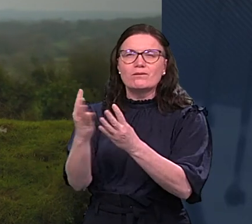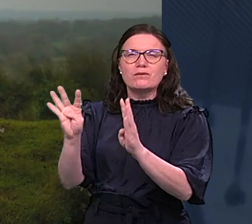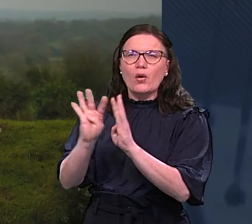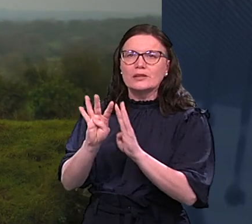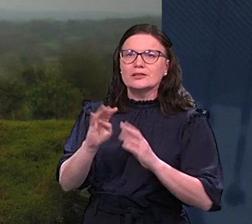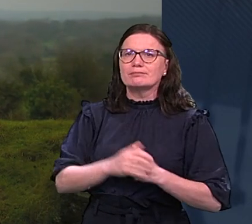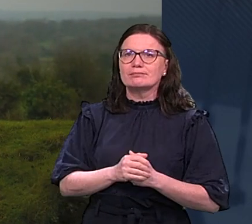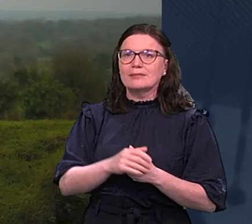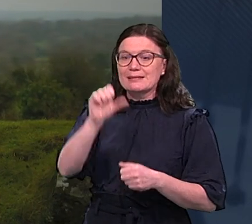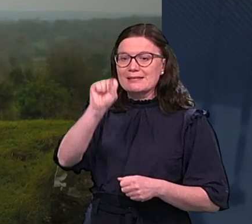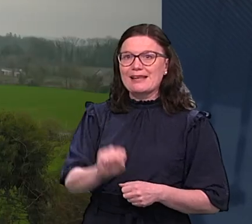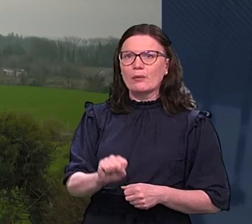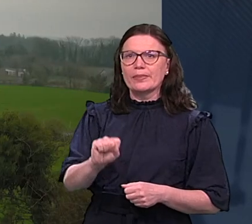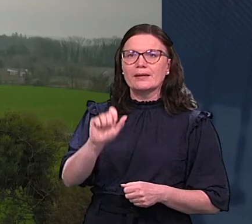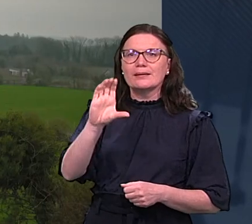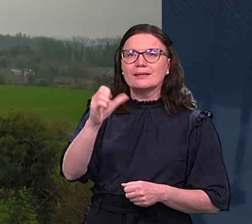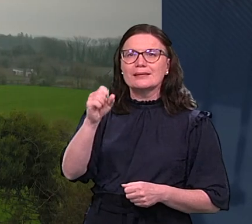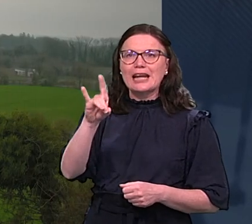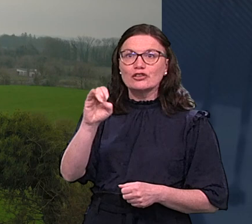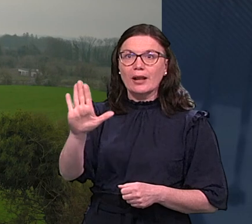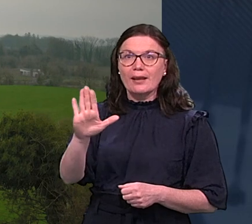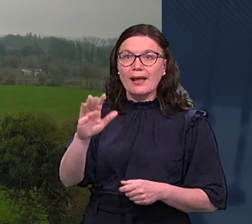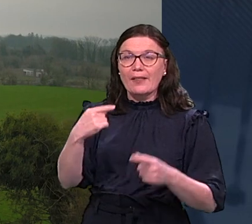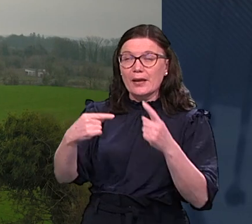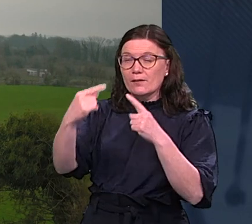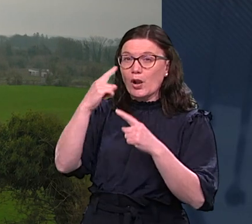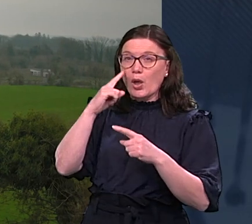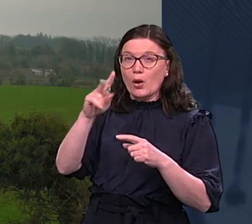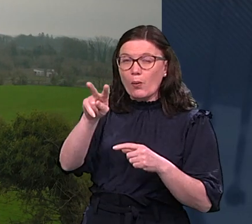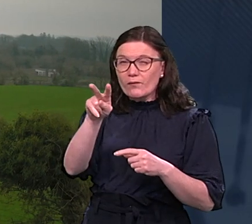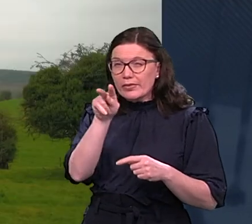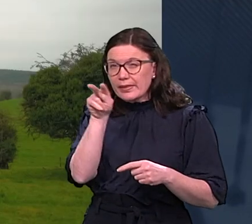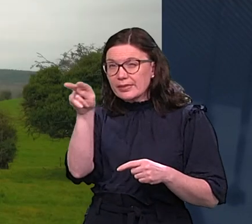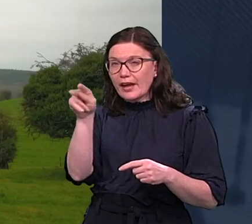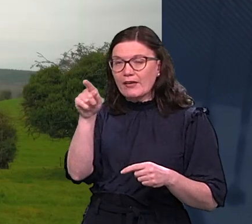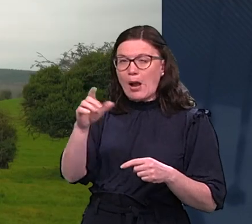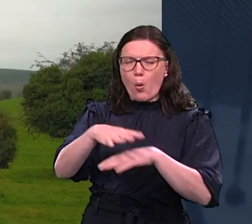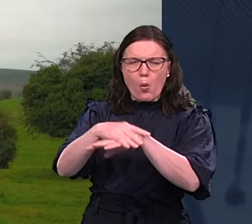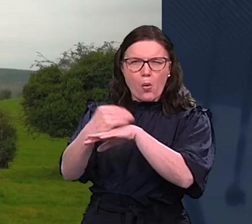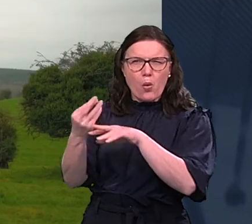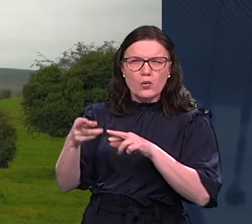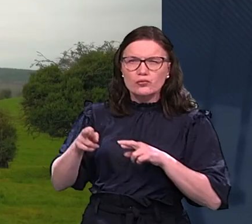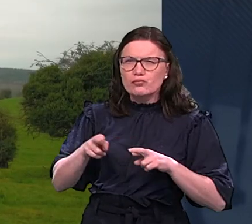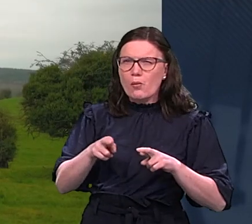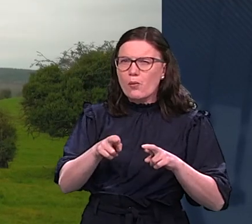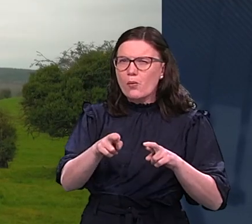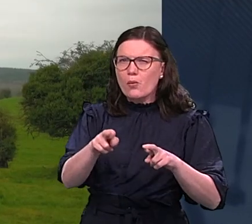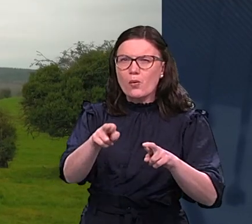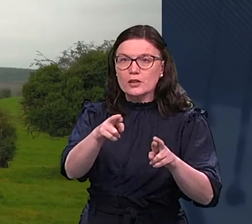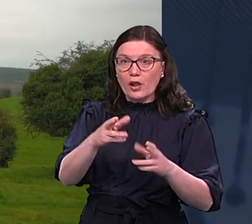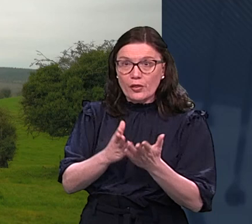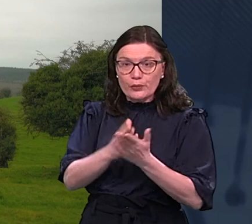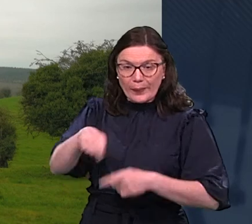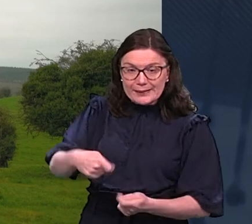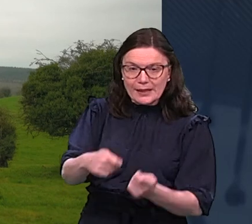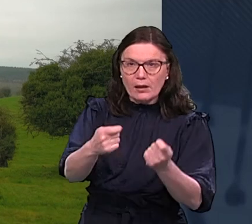south, Cashel. Directly behind me here is the ancient ceremonial road. This, during the excavations, they